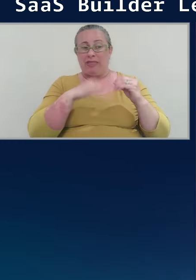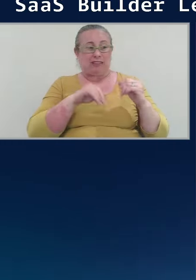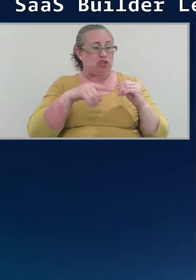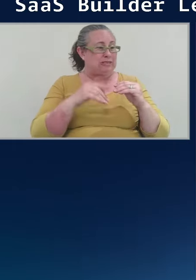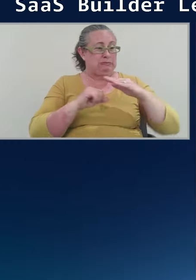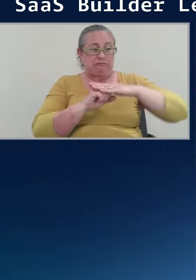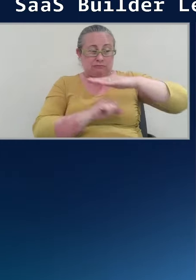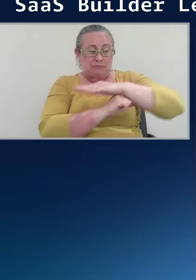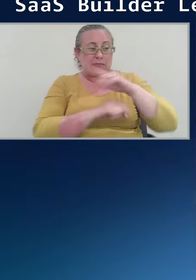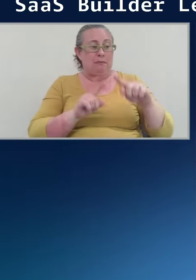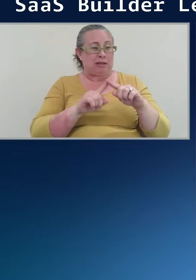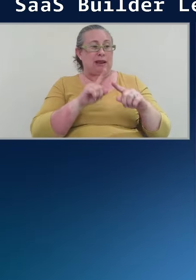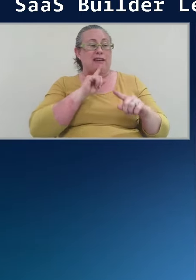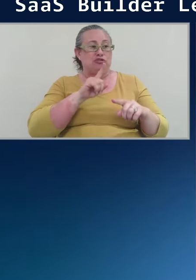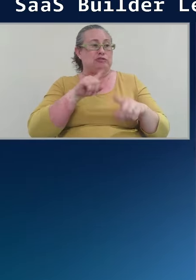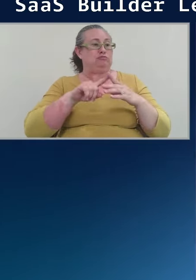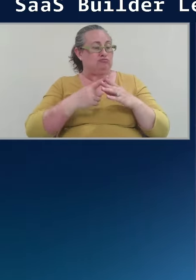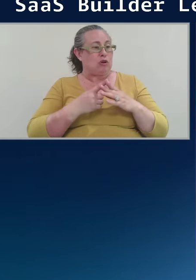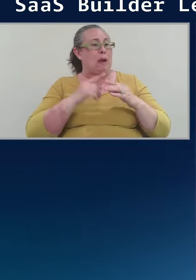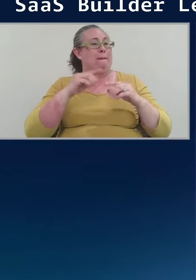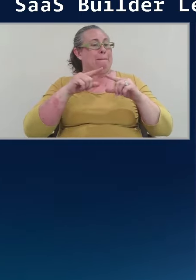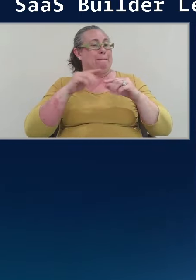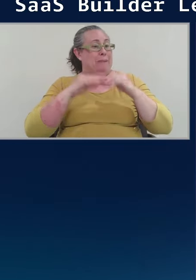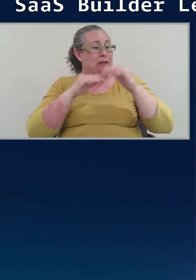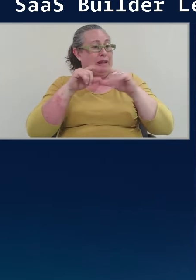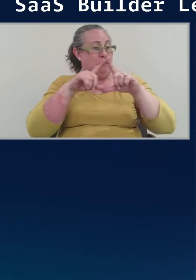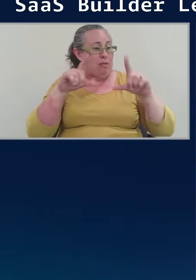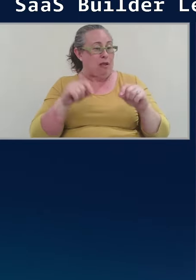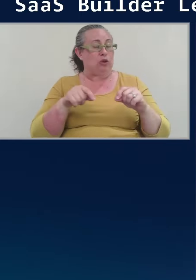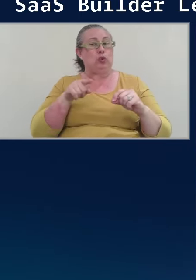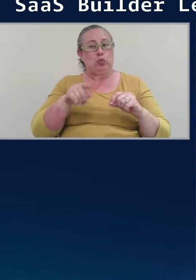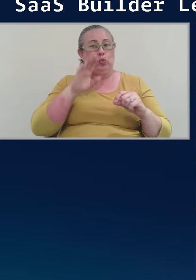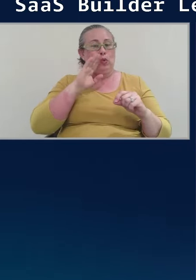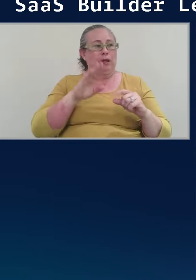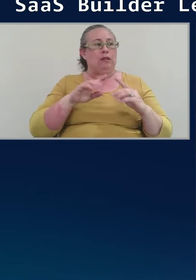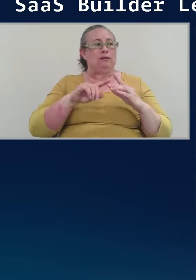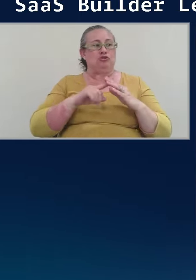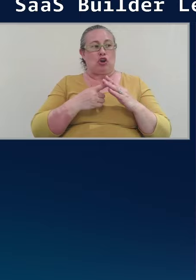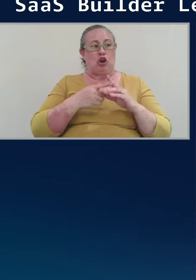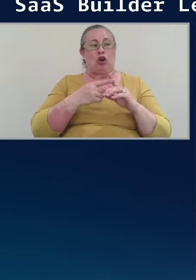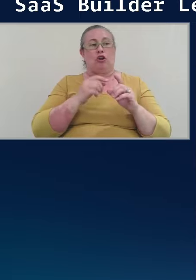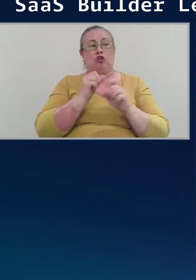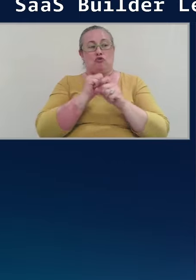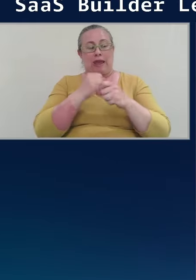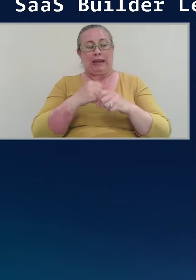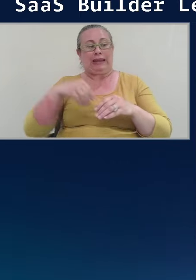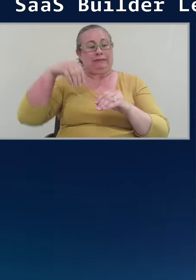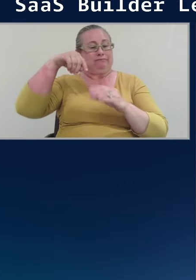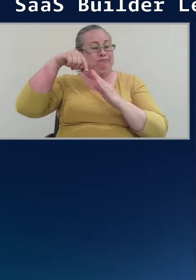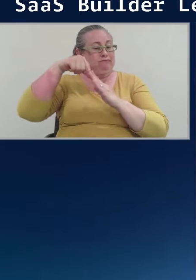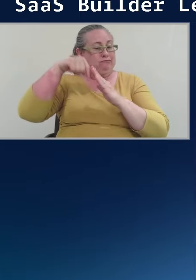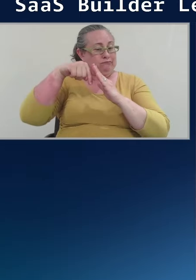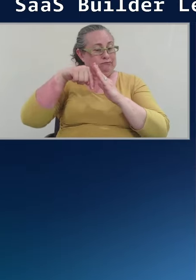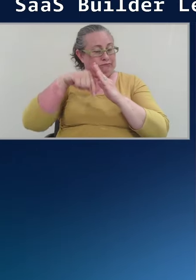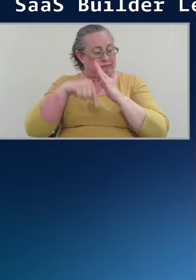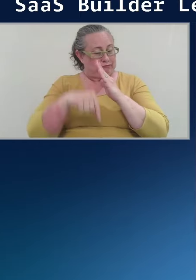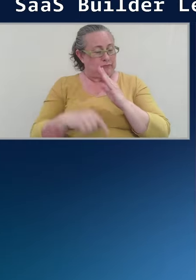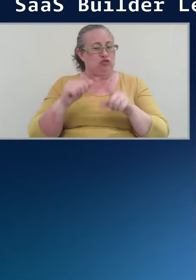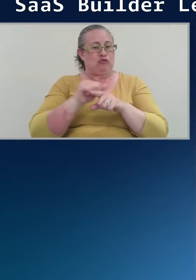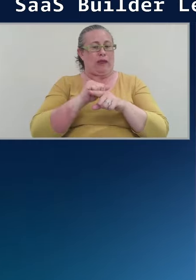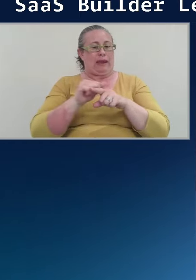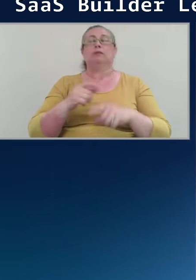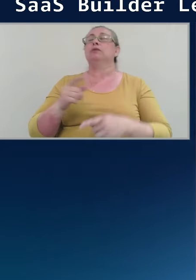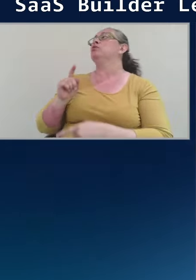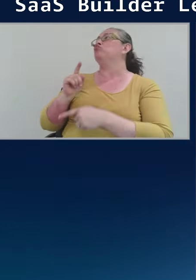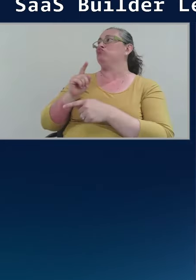the building blocks on top of it. Like you mentioned, you're going to start creating more of an in-depth training for the different modules. Exactly. Yeah. And so